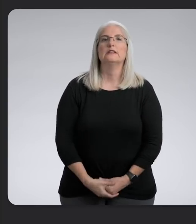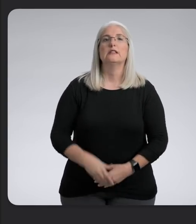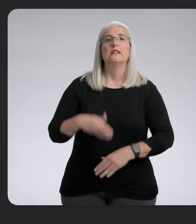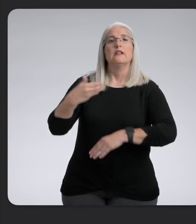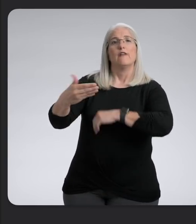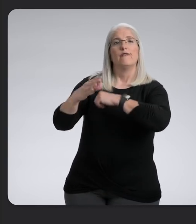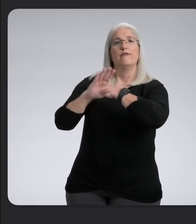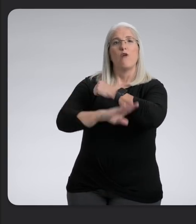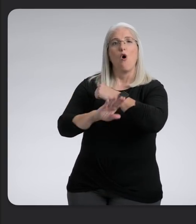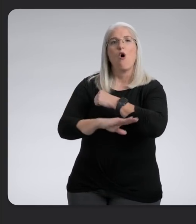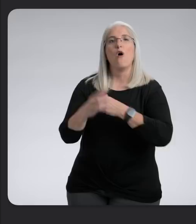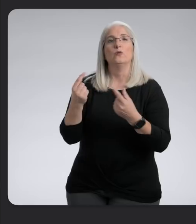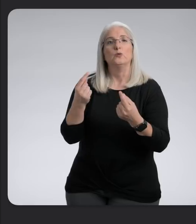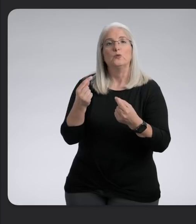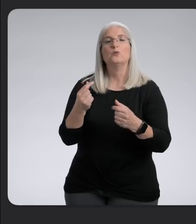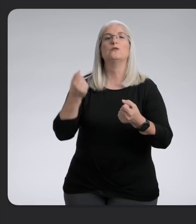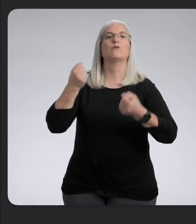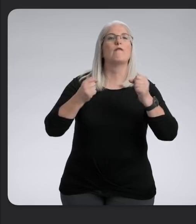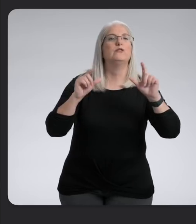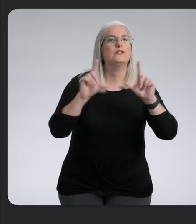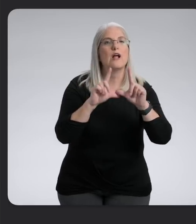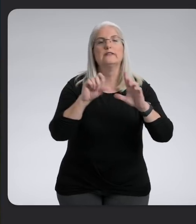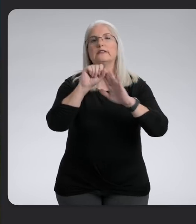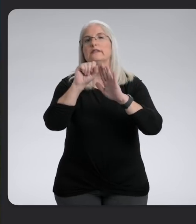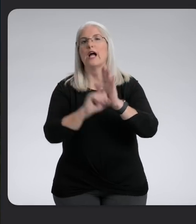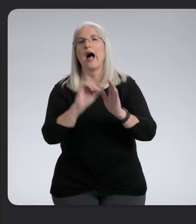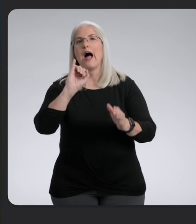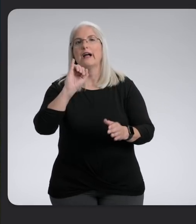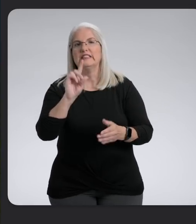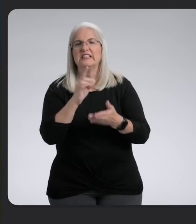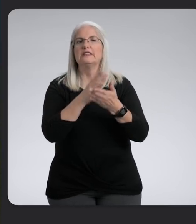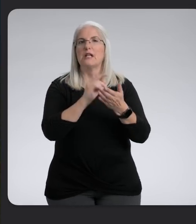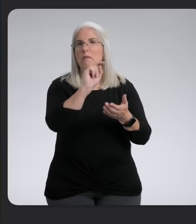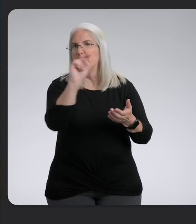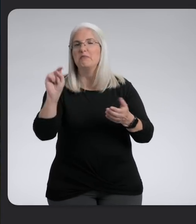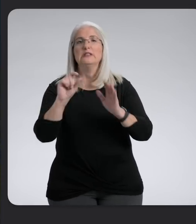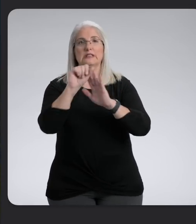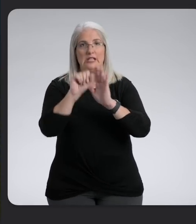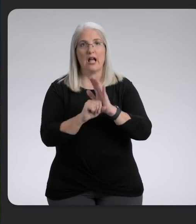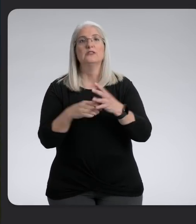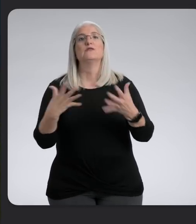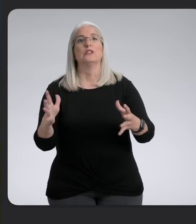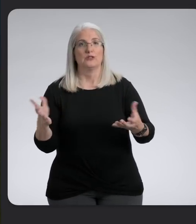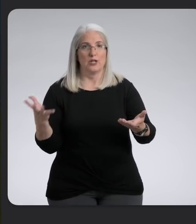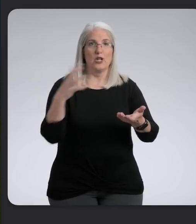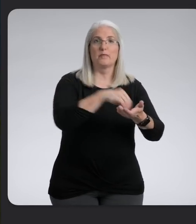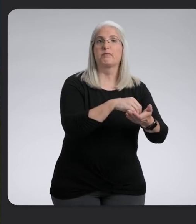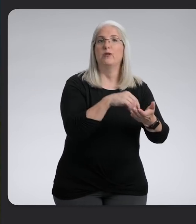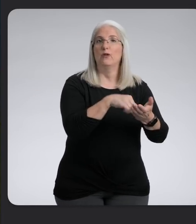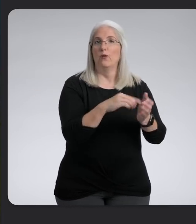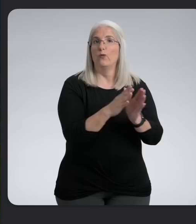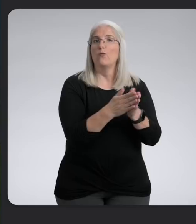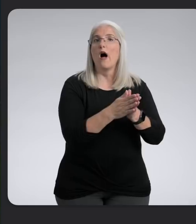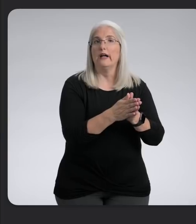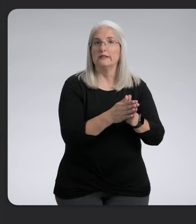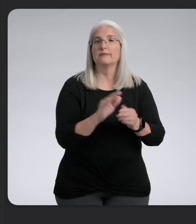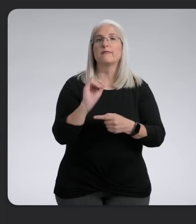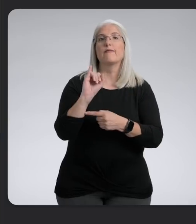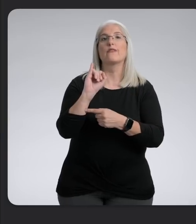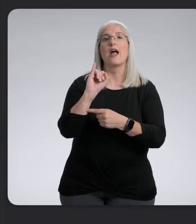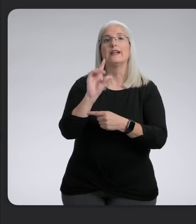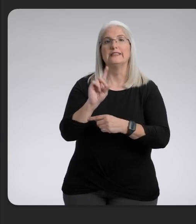driver's license or state ID in participating US states. It's that easy. Your ID information is now in